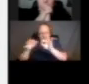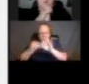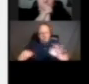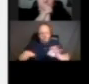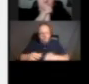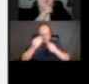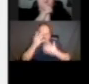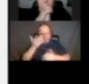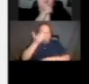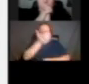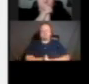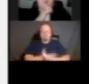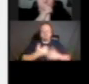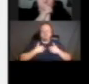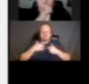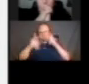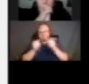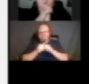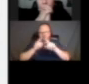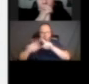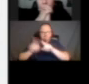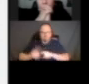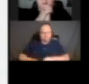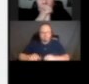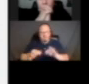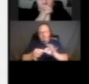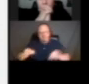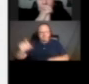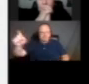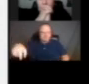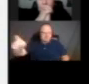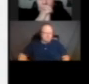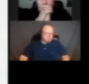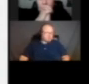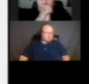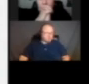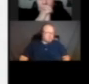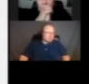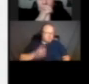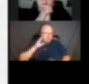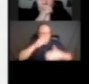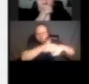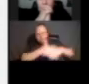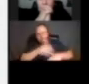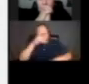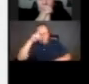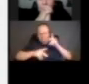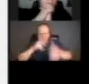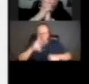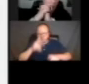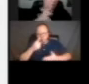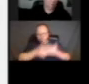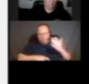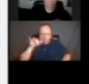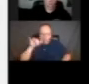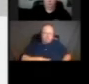would be available to people with different distinct language needs. And it will just break it down for people. What is